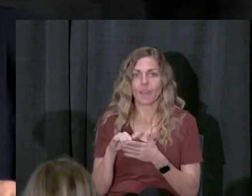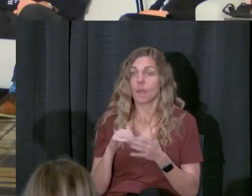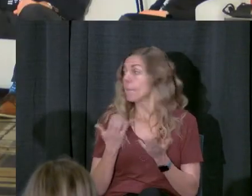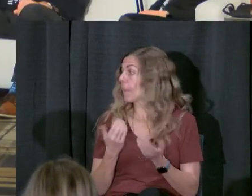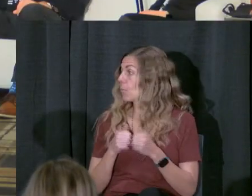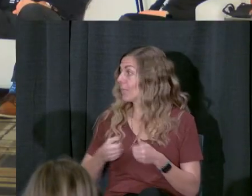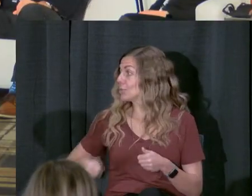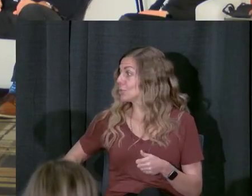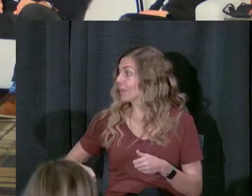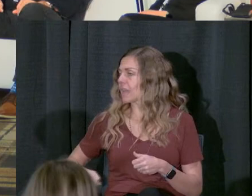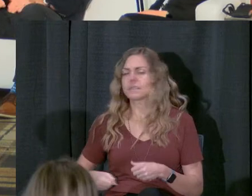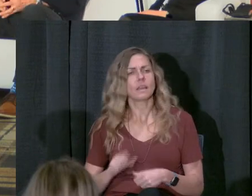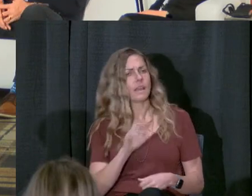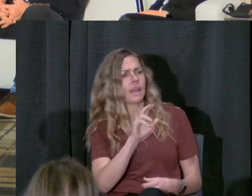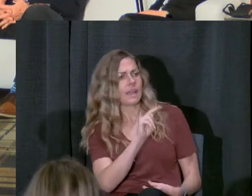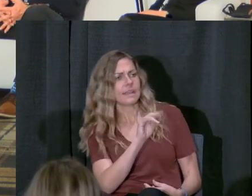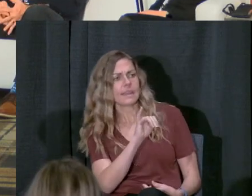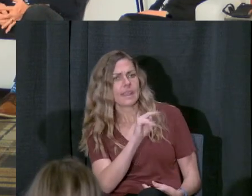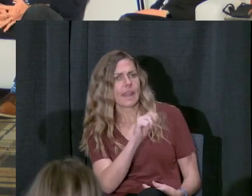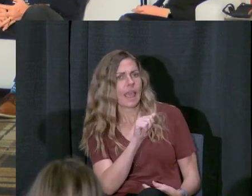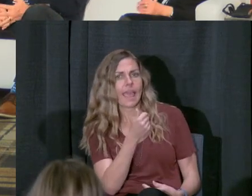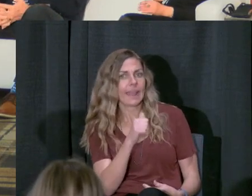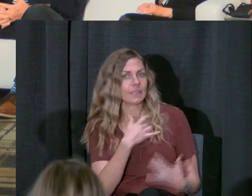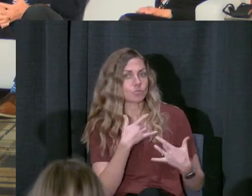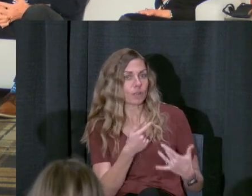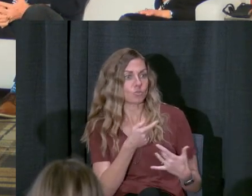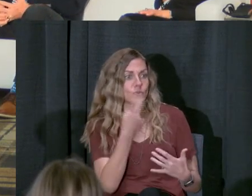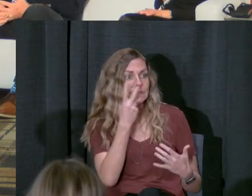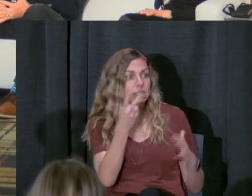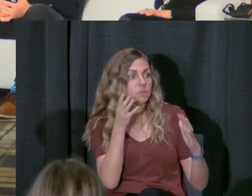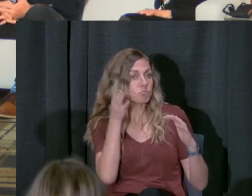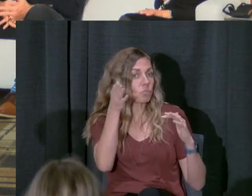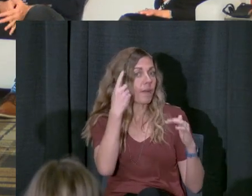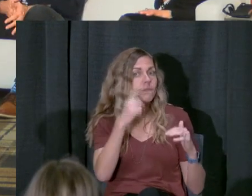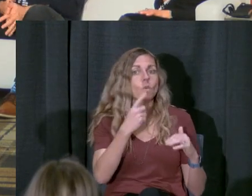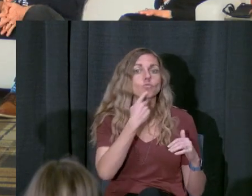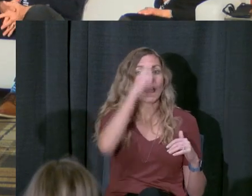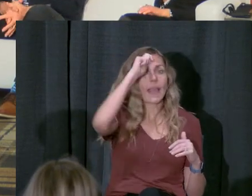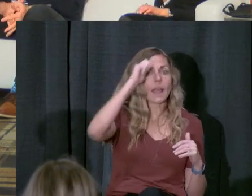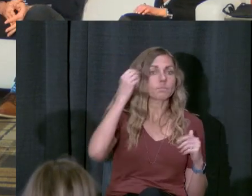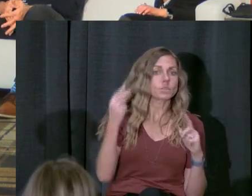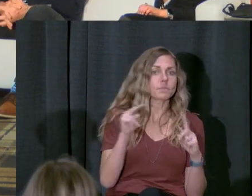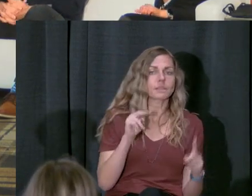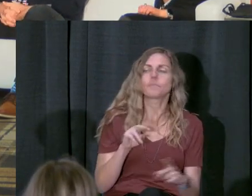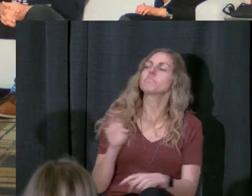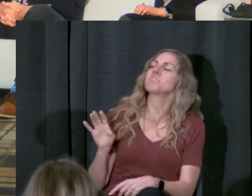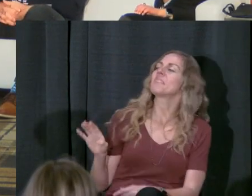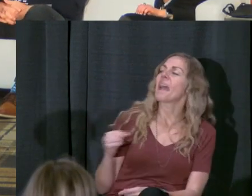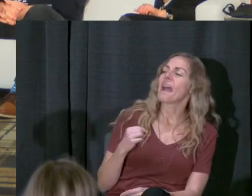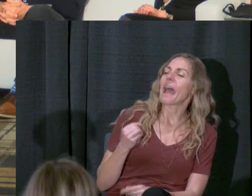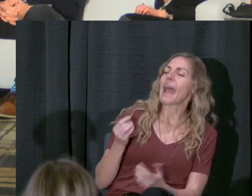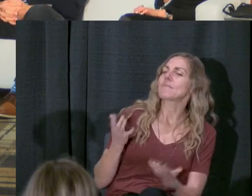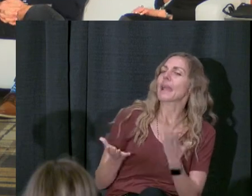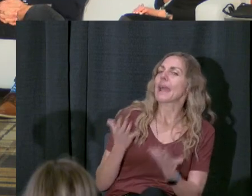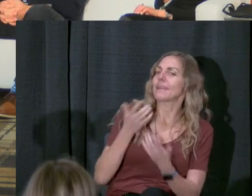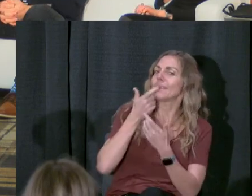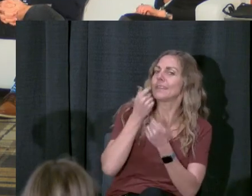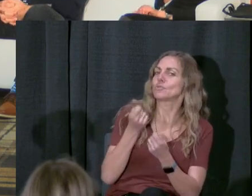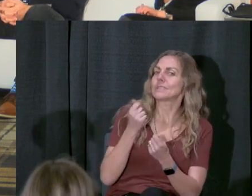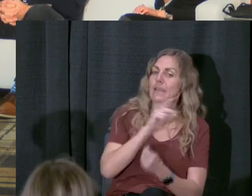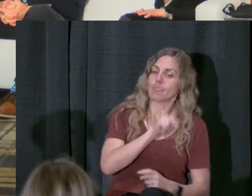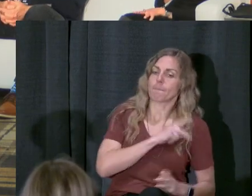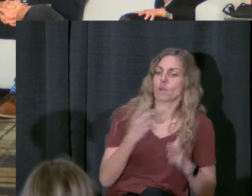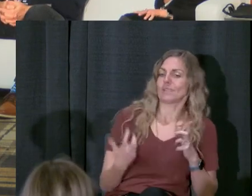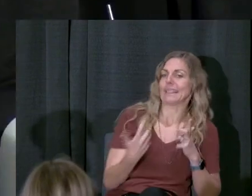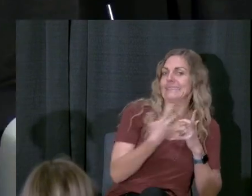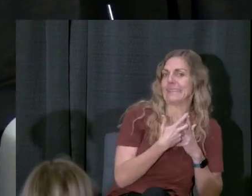any trends that you see coming down the line that you're looking at from Red Hat's perspective? I'm kind of interested in the personalization. There's